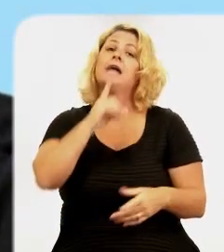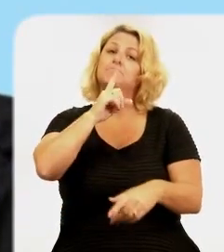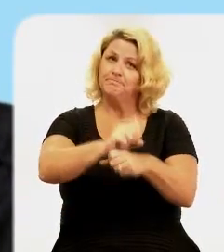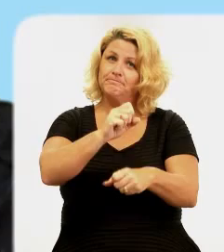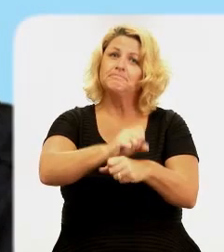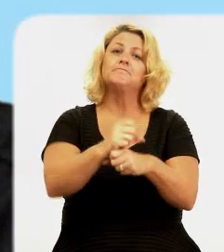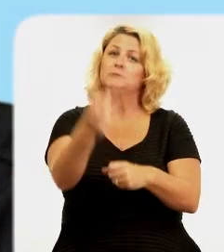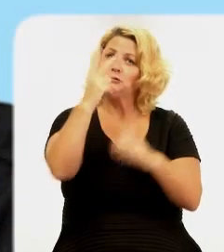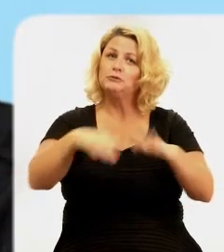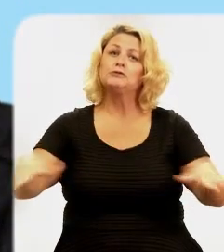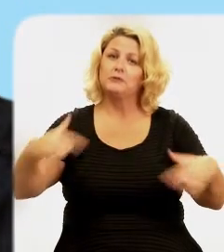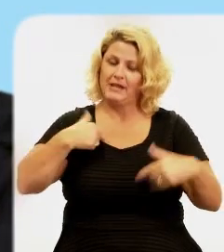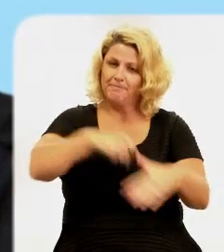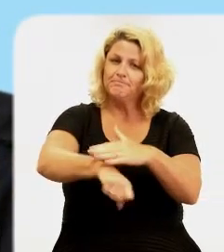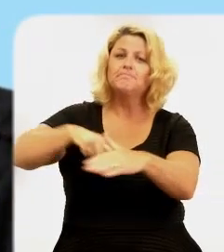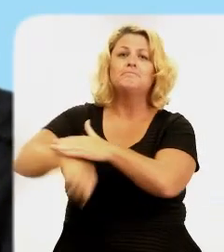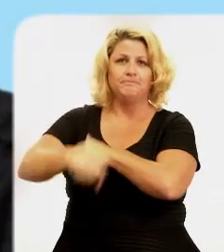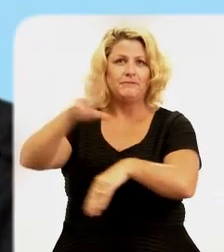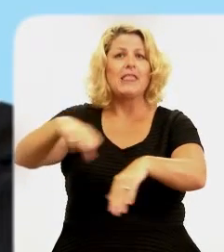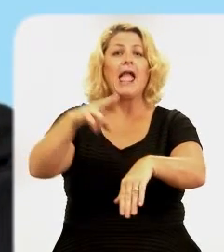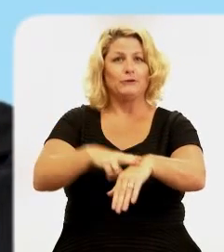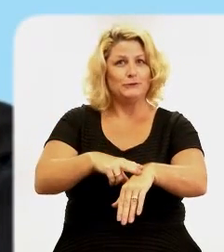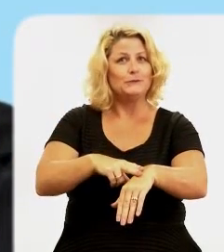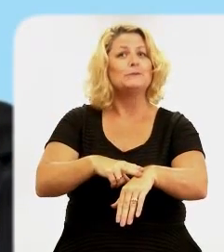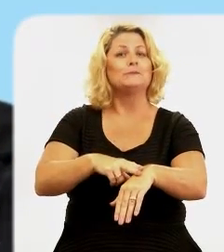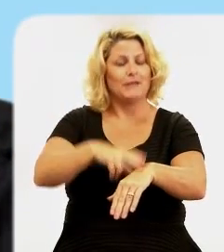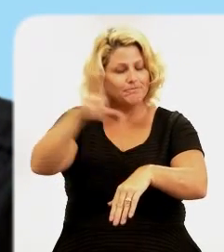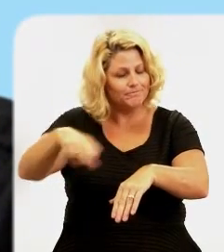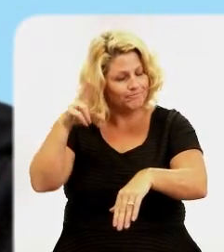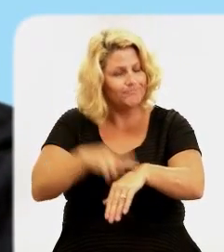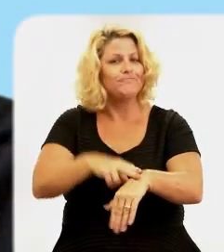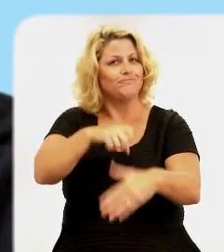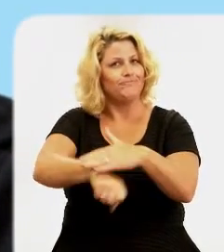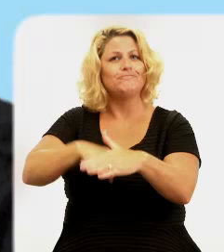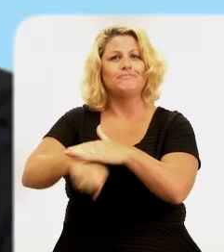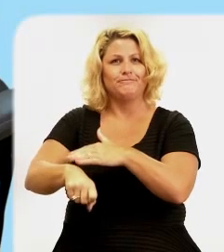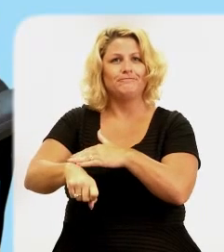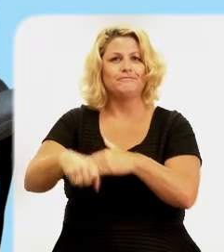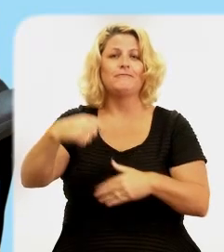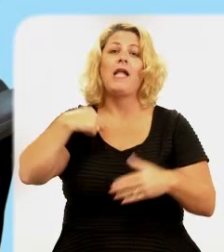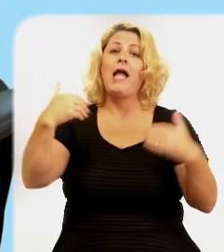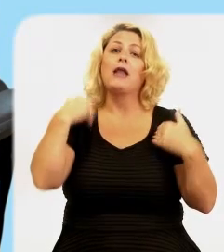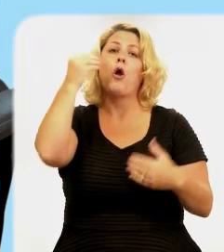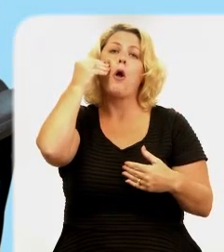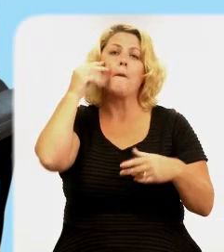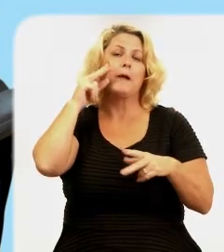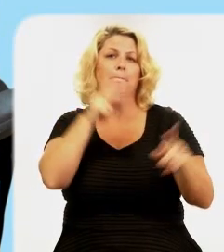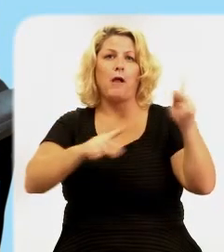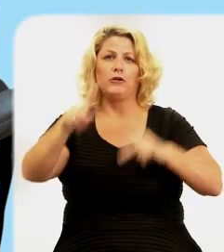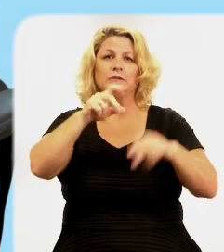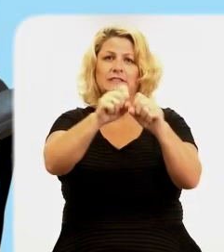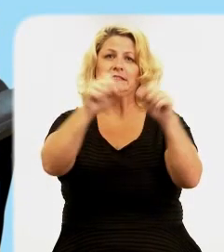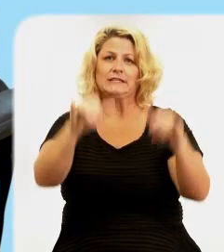2 children, and I delivered them both naturally. They were conceived the natural way. I did a home monitoring